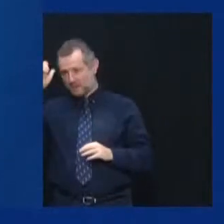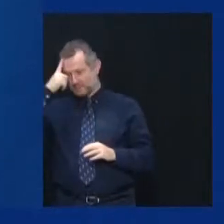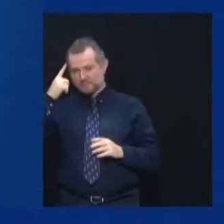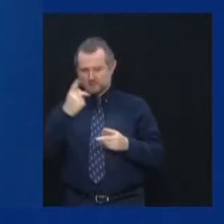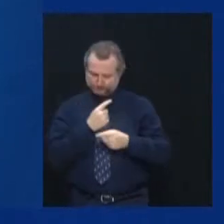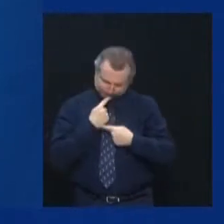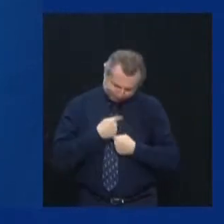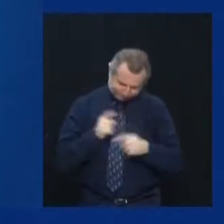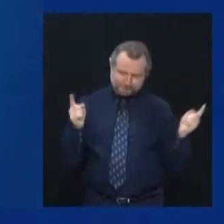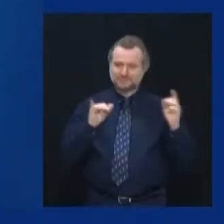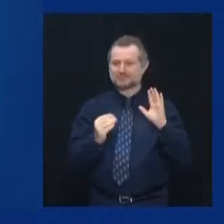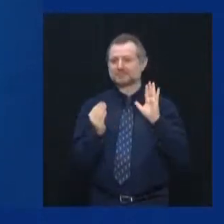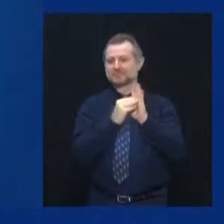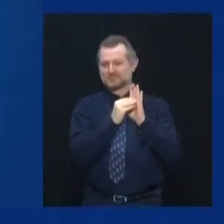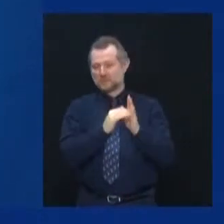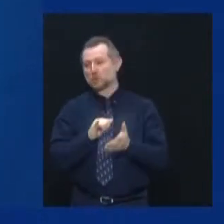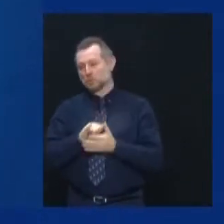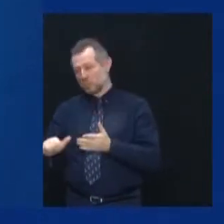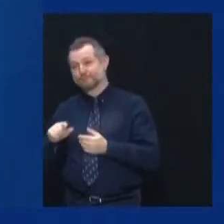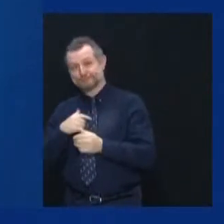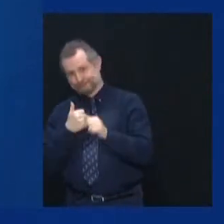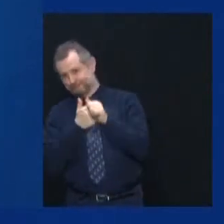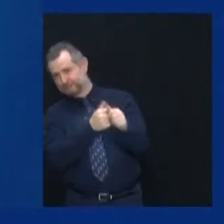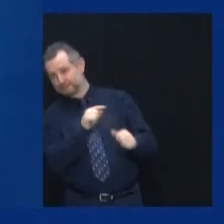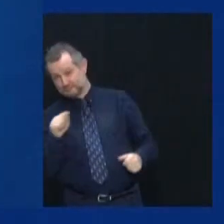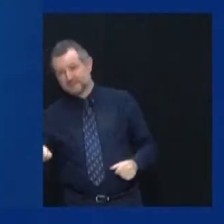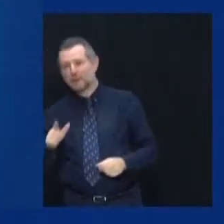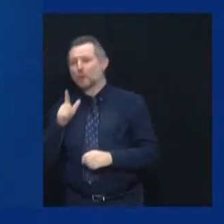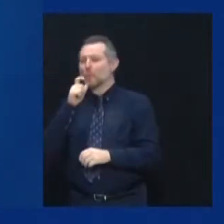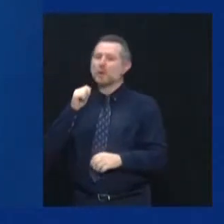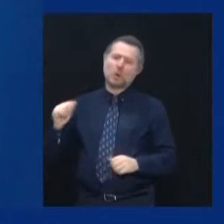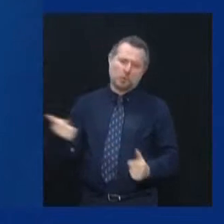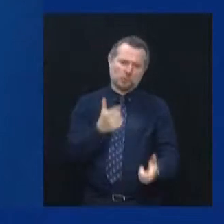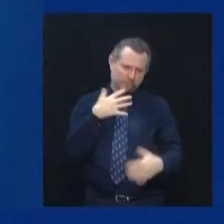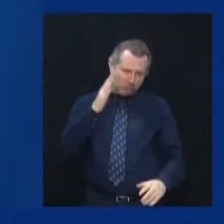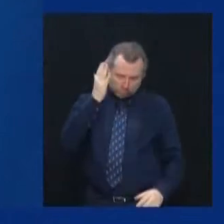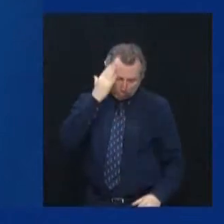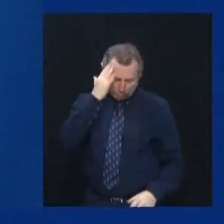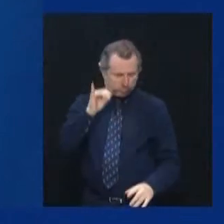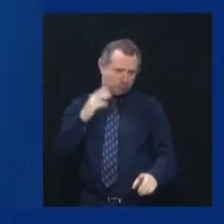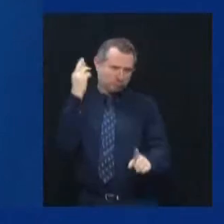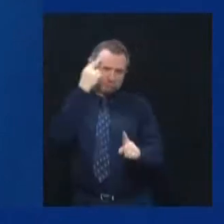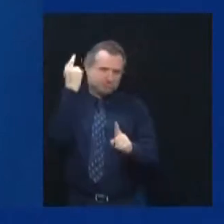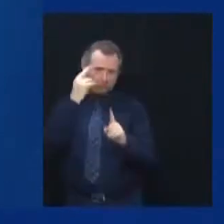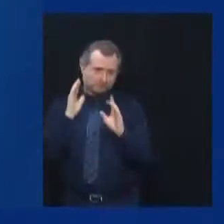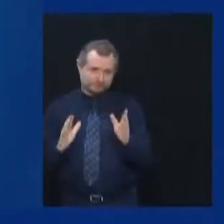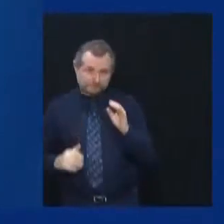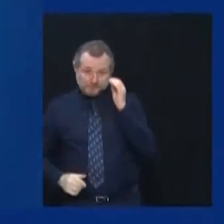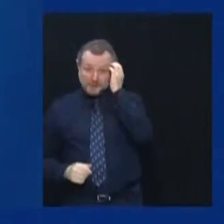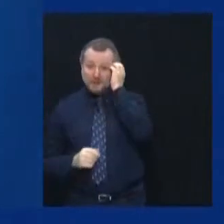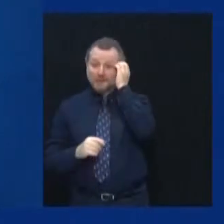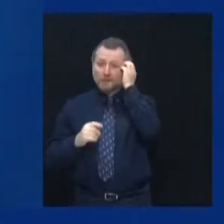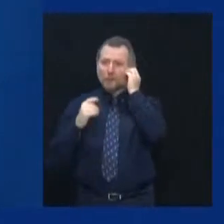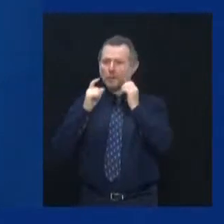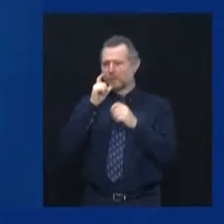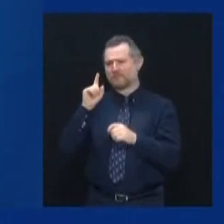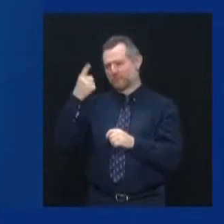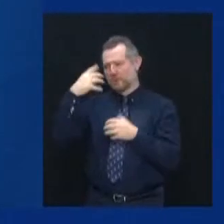state guidance, anyone who has a head on their shoulders. Do the healthcare workers